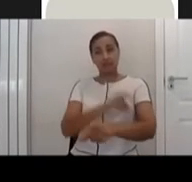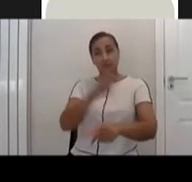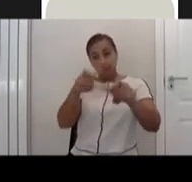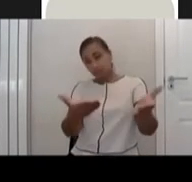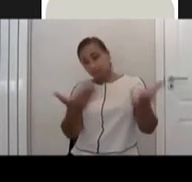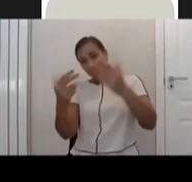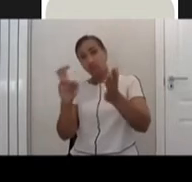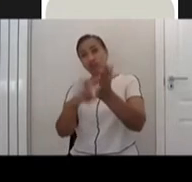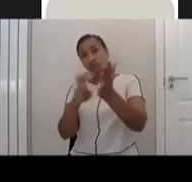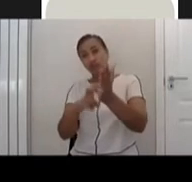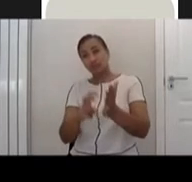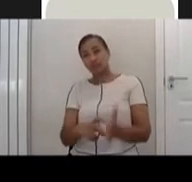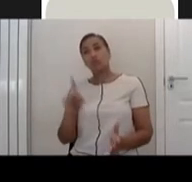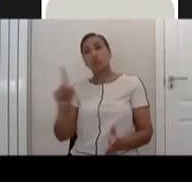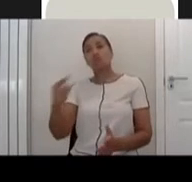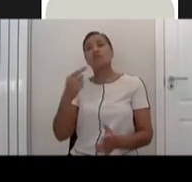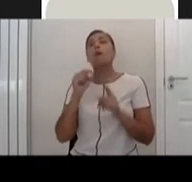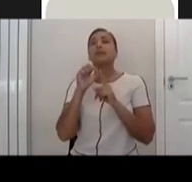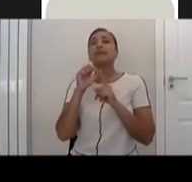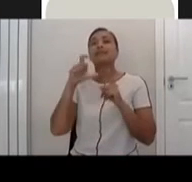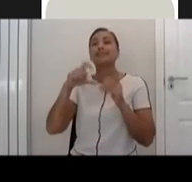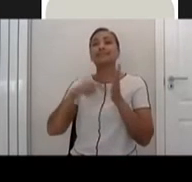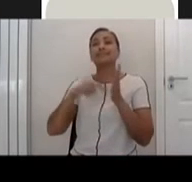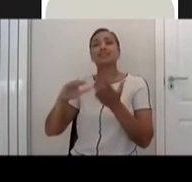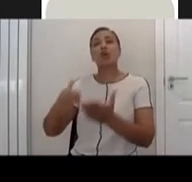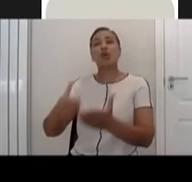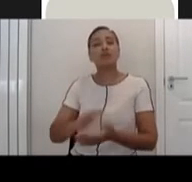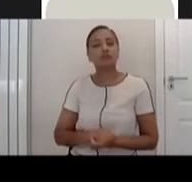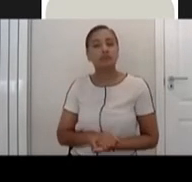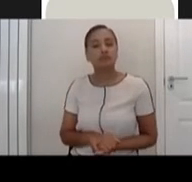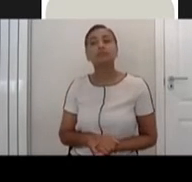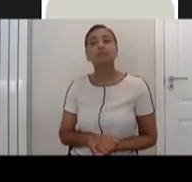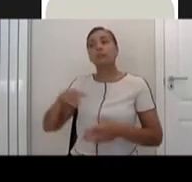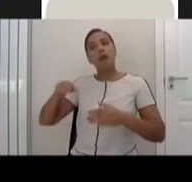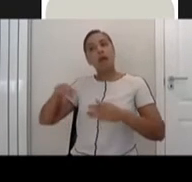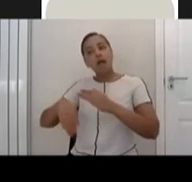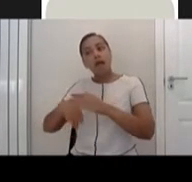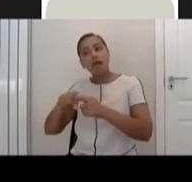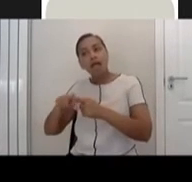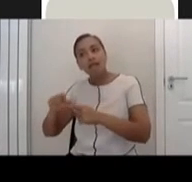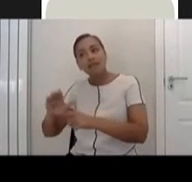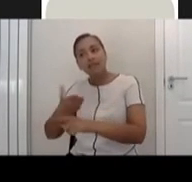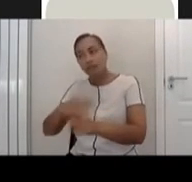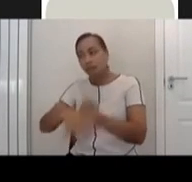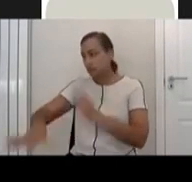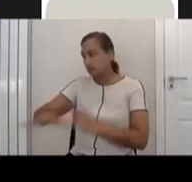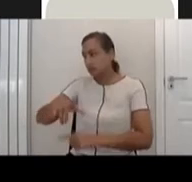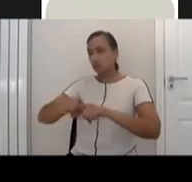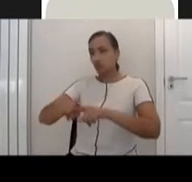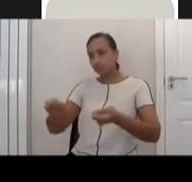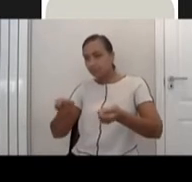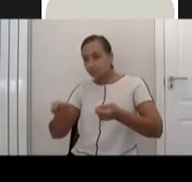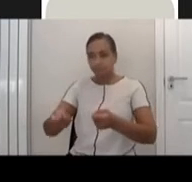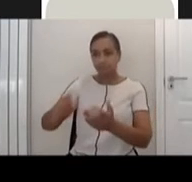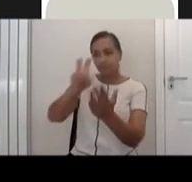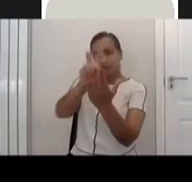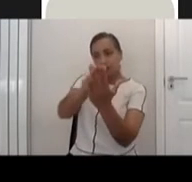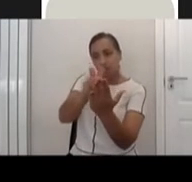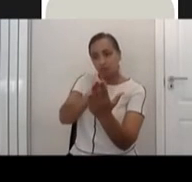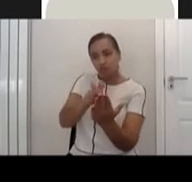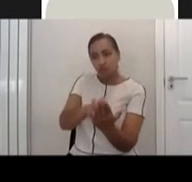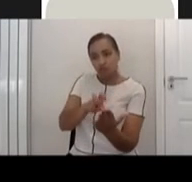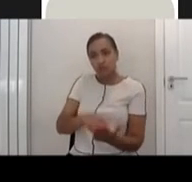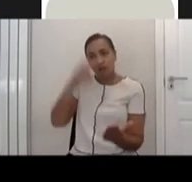care. And in Enfield, we've been able to facilitate registration for rough sleepers so